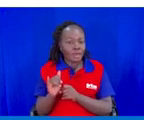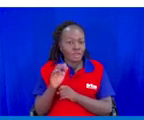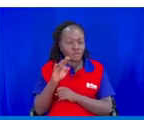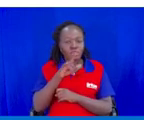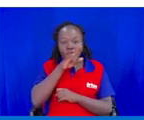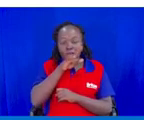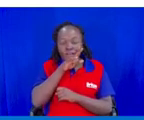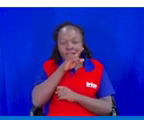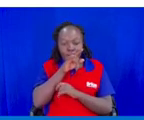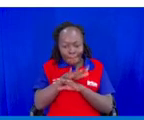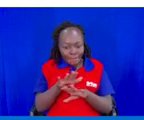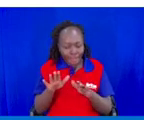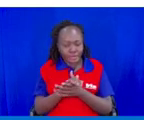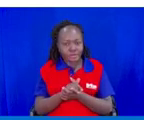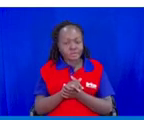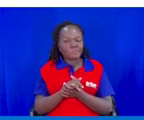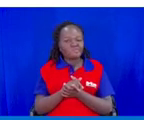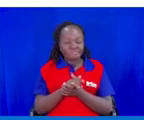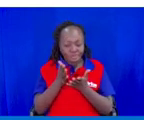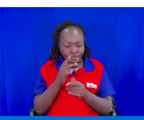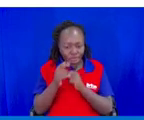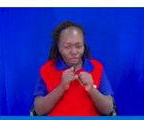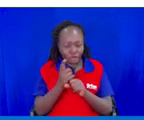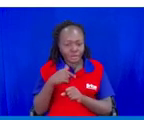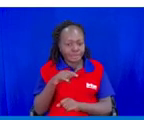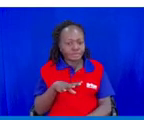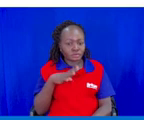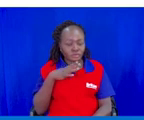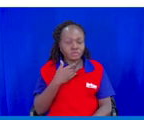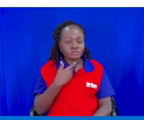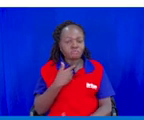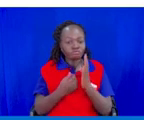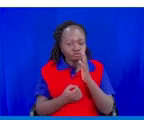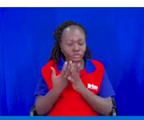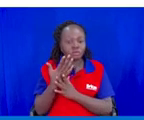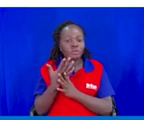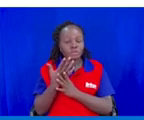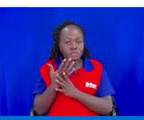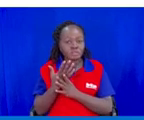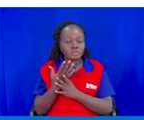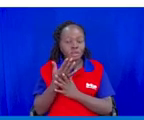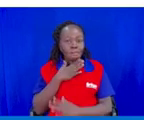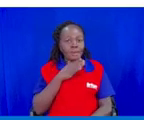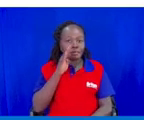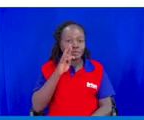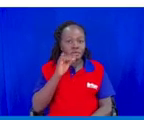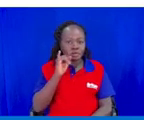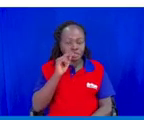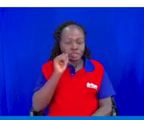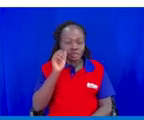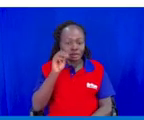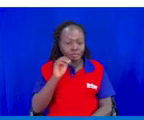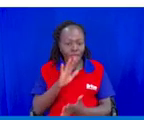that market. And this year, we're particularly proud of having launched the My Britam app and the My Britam